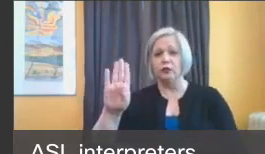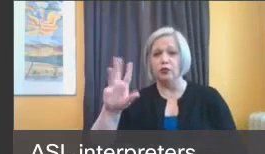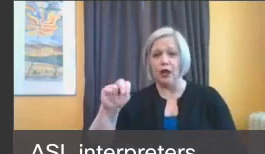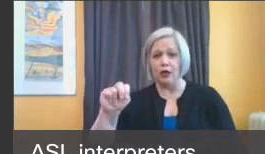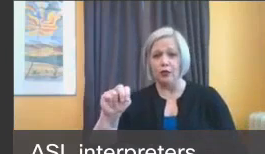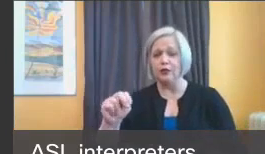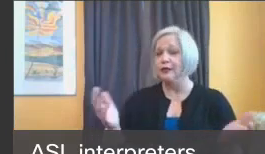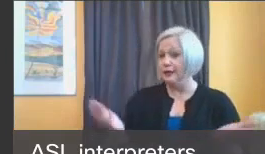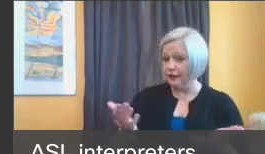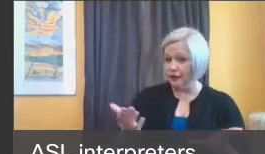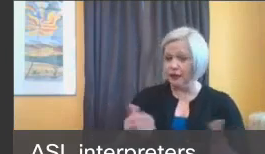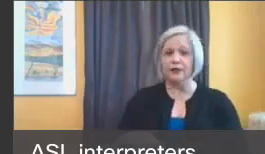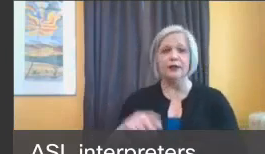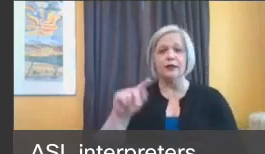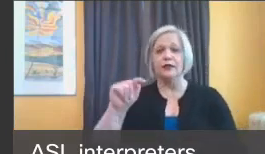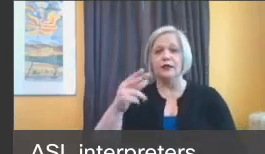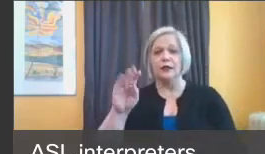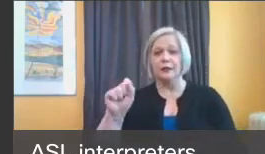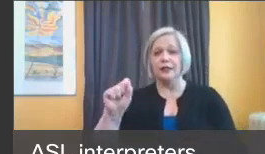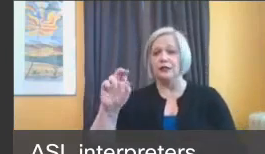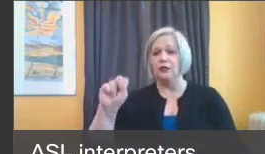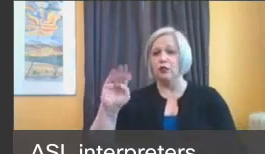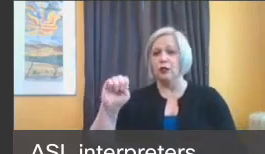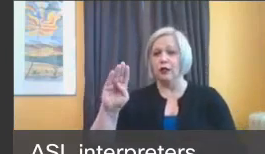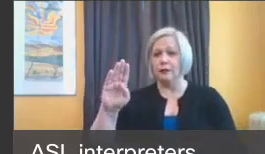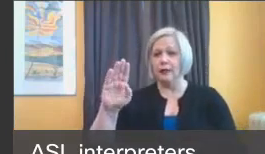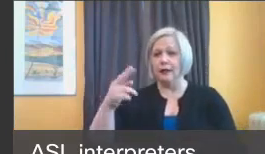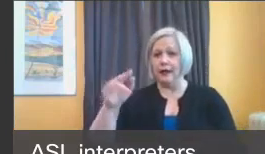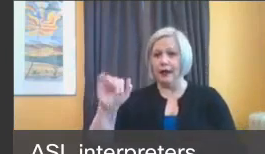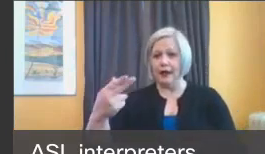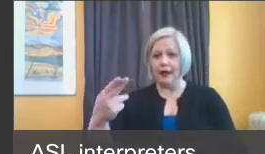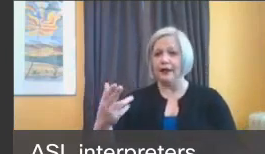Here. Thomas Newcomb-Hyde. Present.